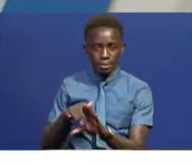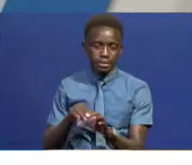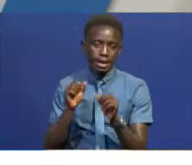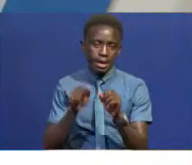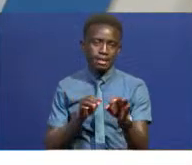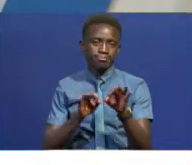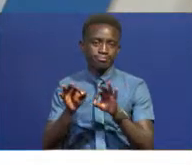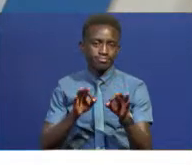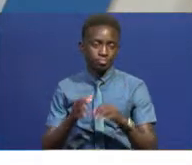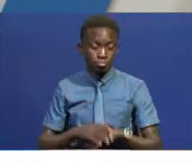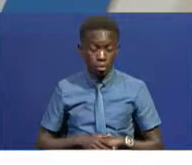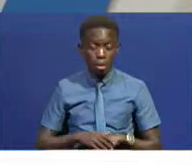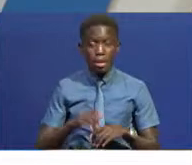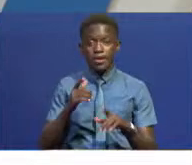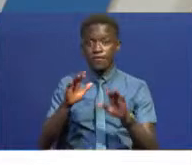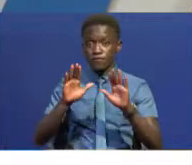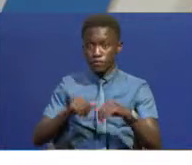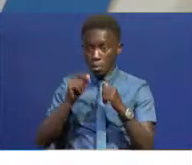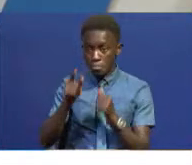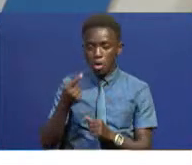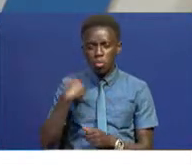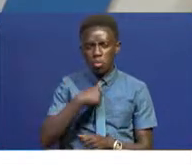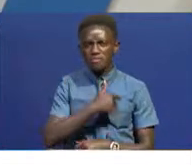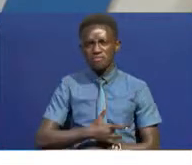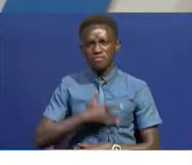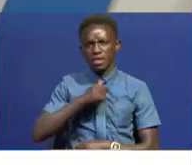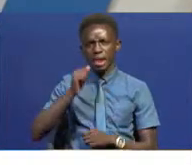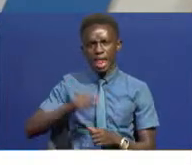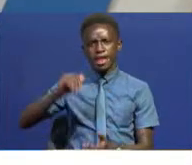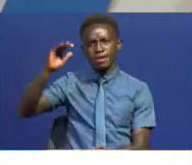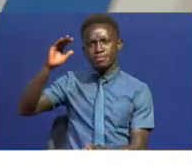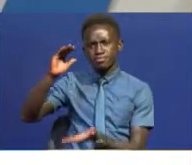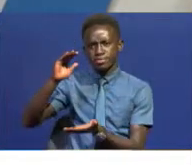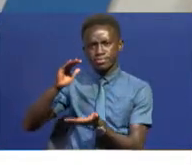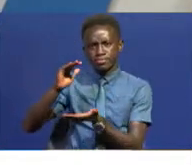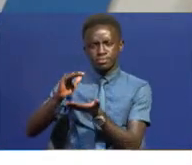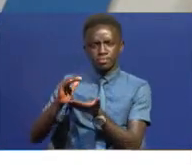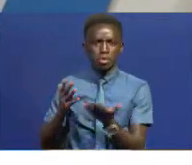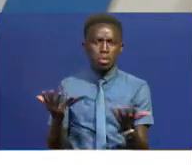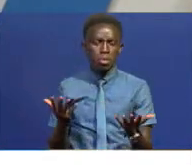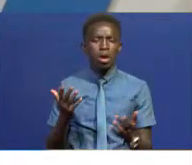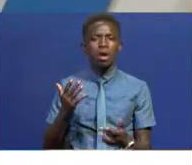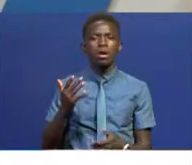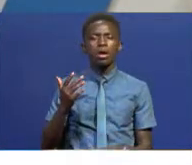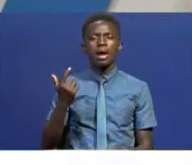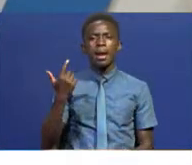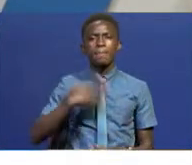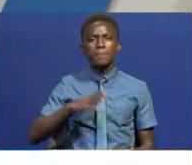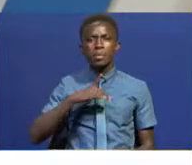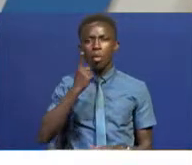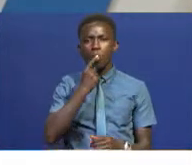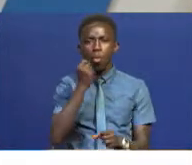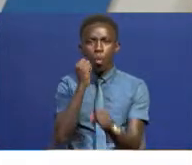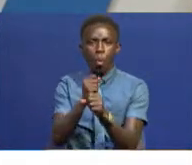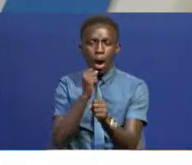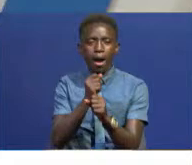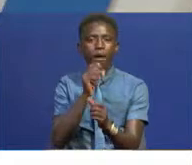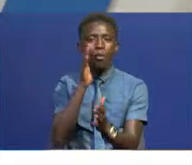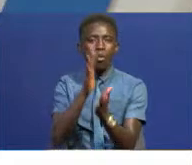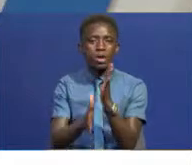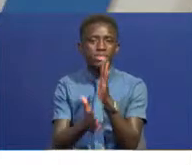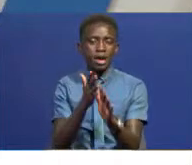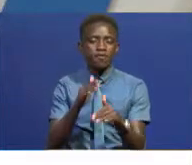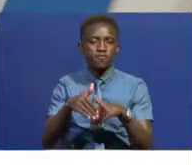that we shall reduce by large extent illegal operators. Because it is through artisanal mining